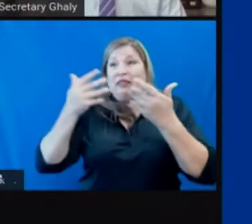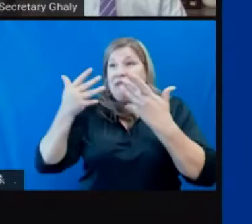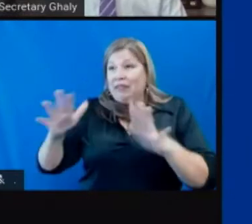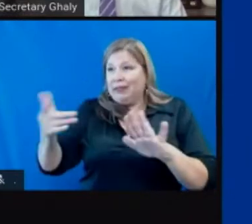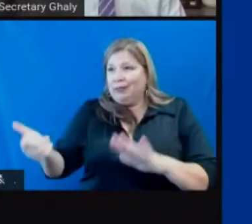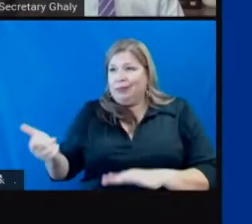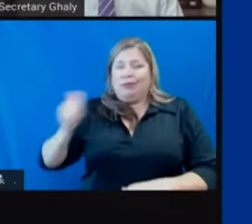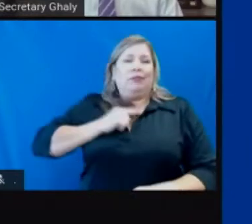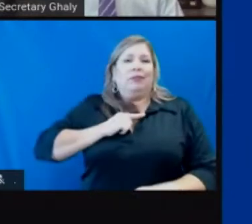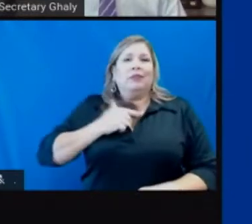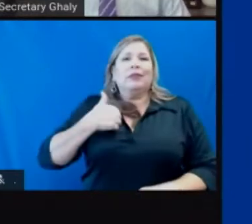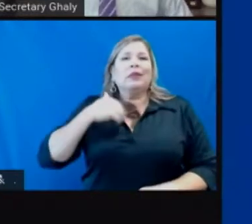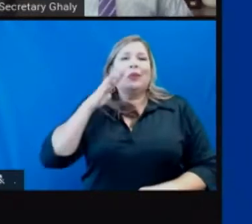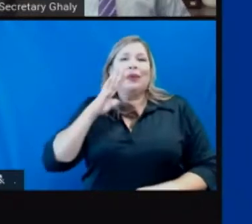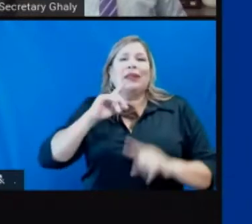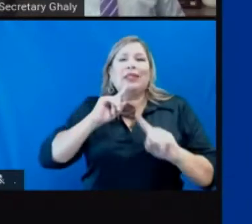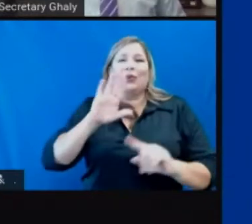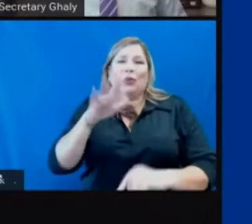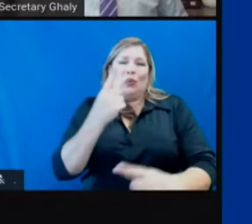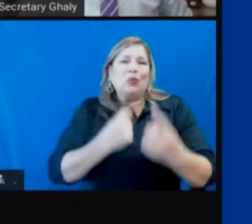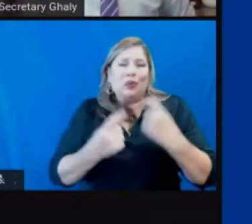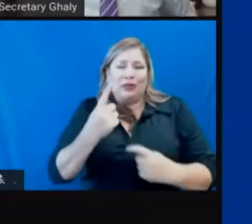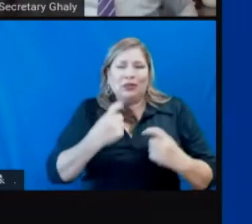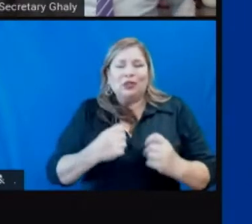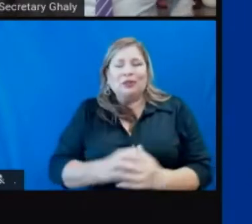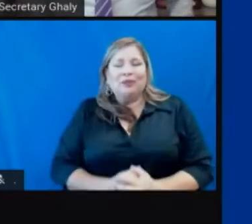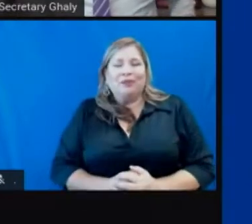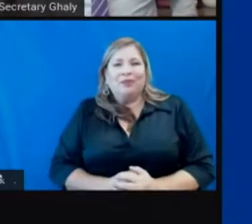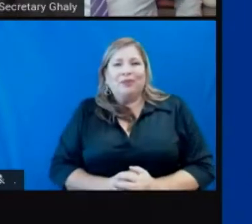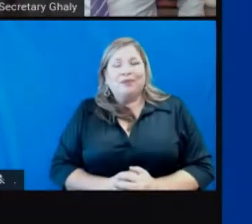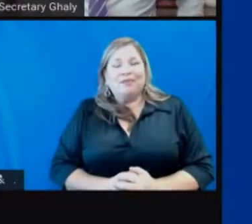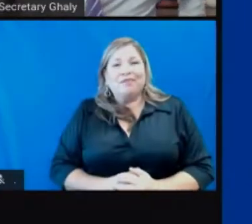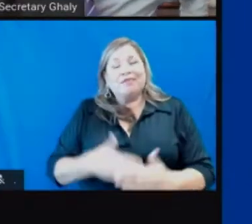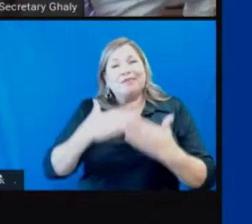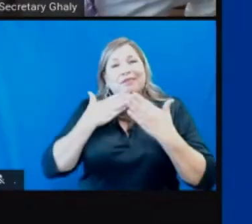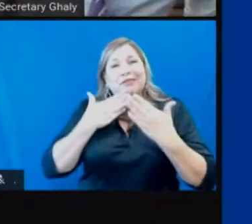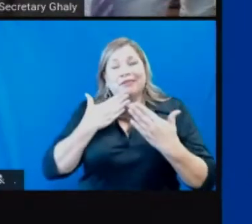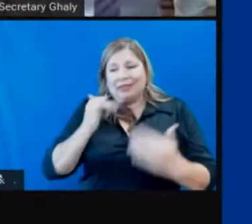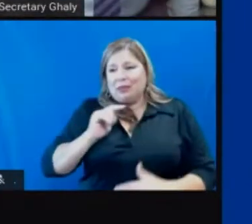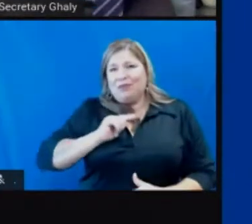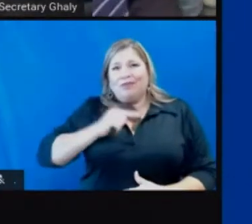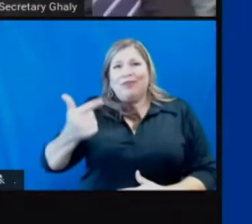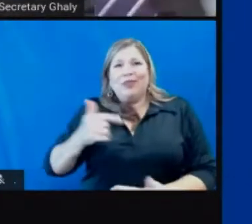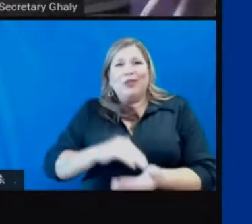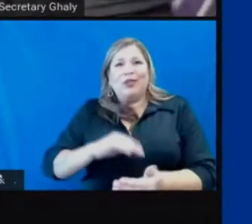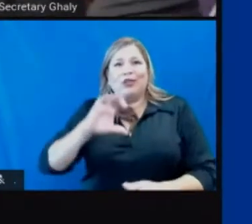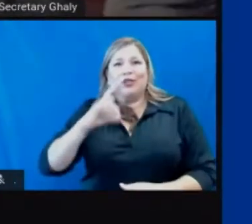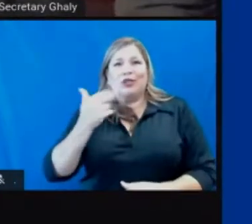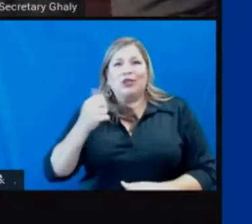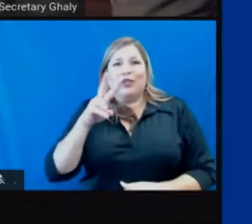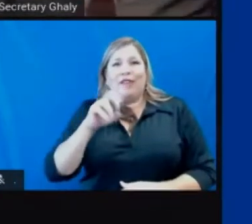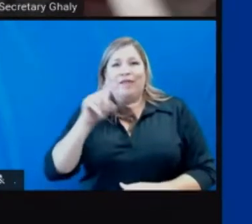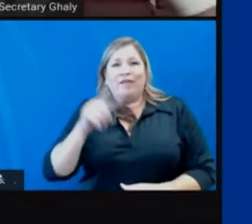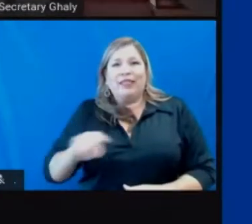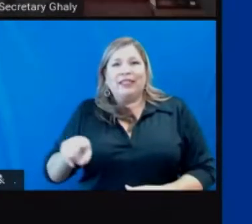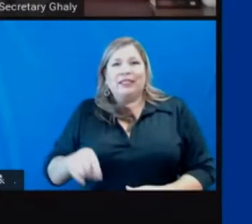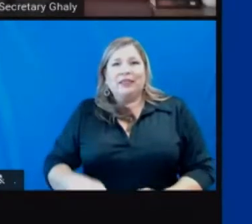many questions as we can from reporters. So thank you, and Dr. Chavez.